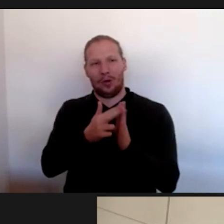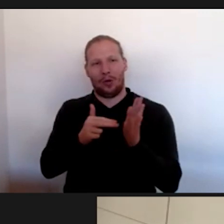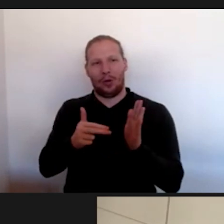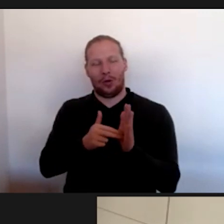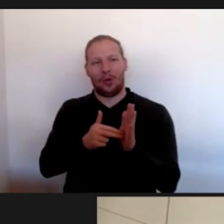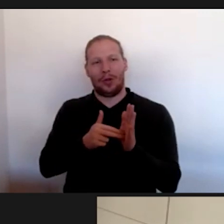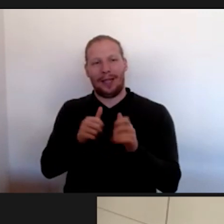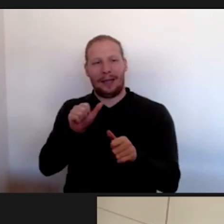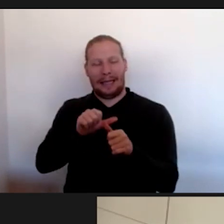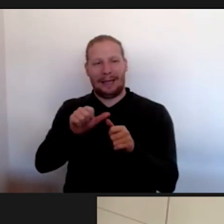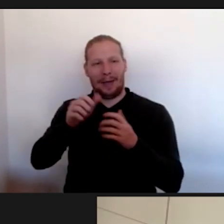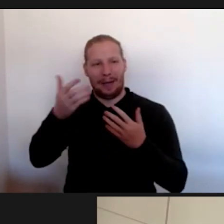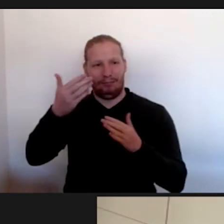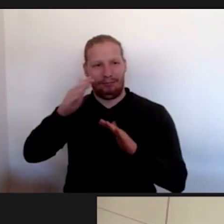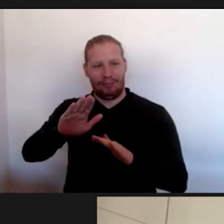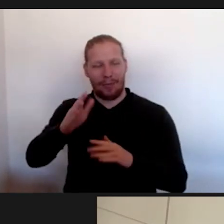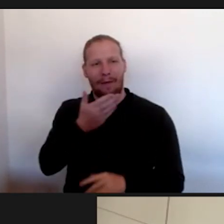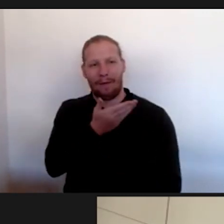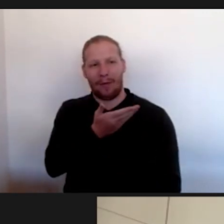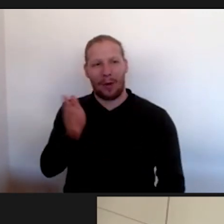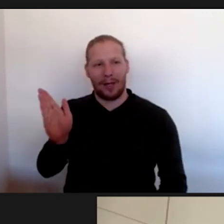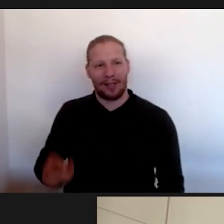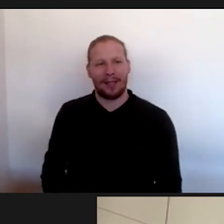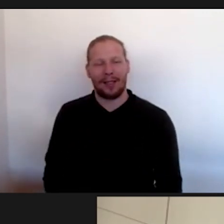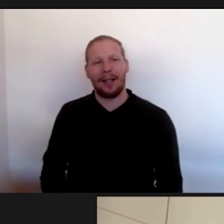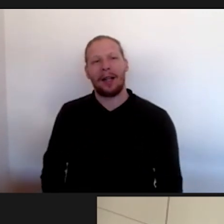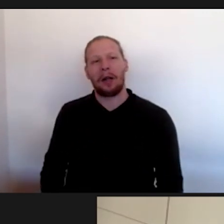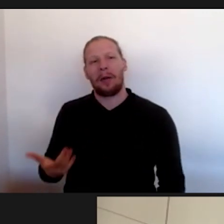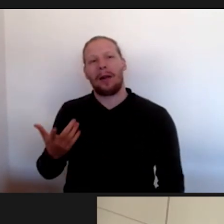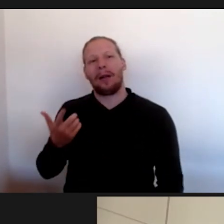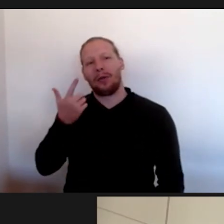all have their LinkedIn profiles. Please reach out to them